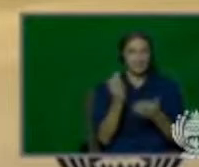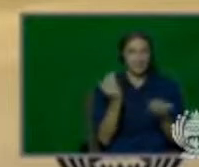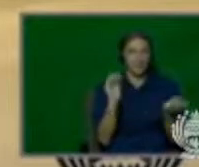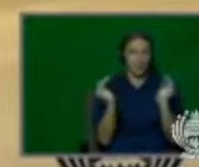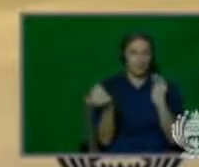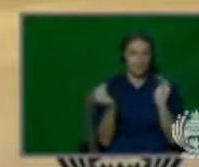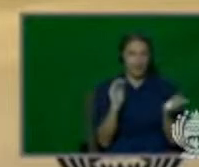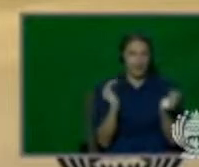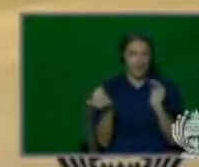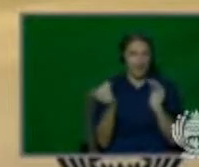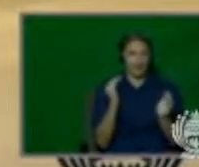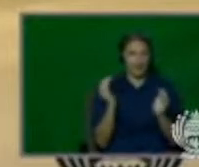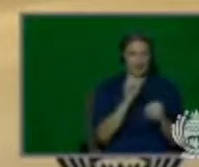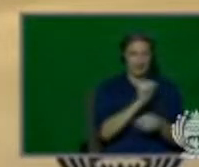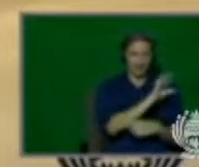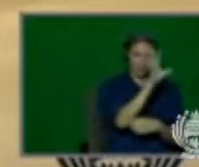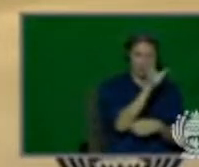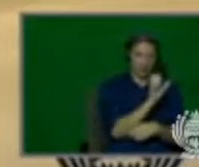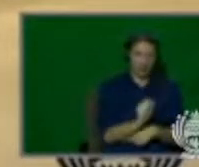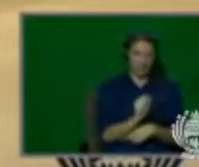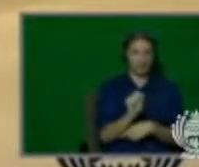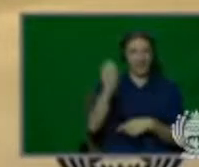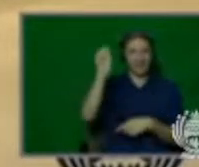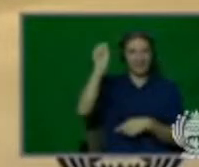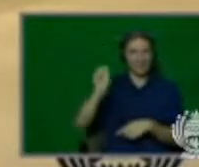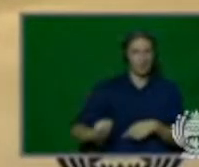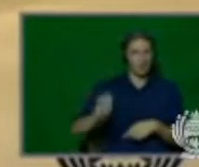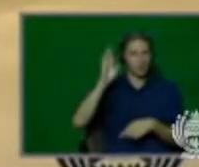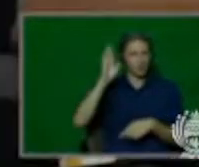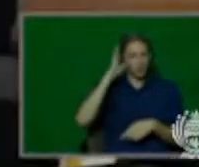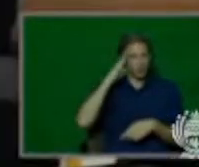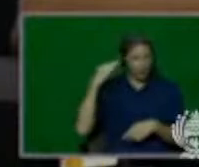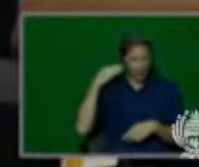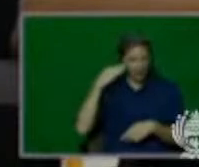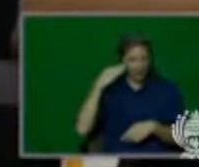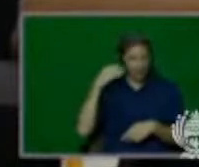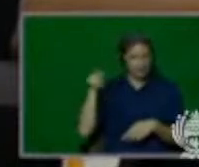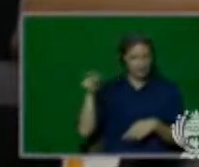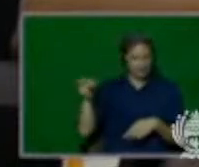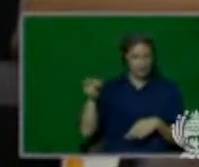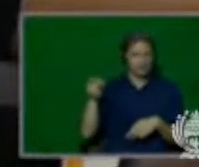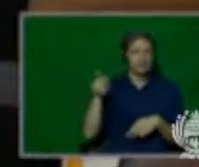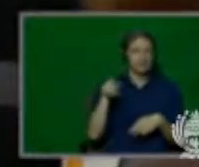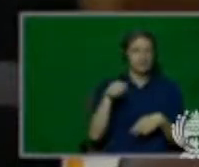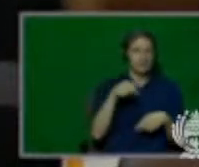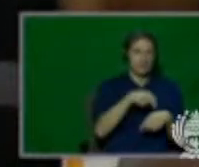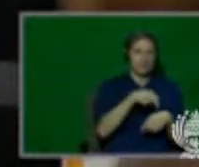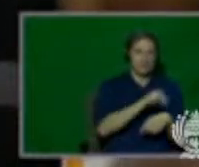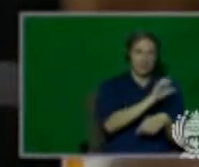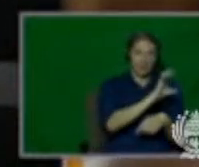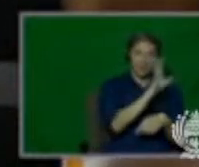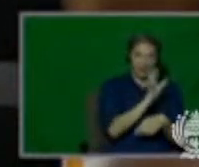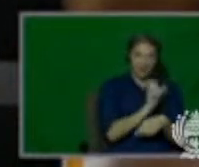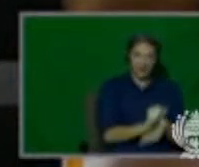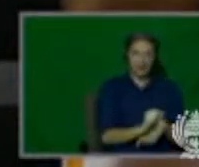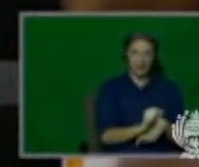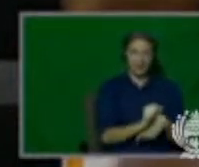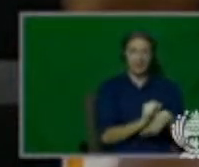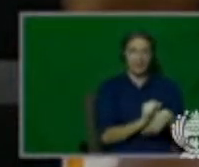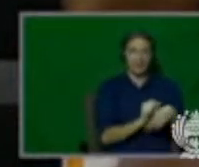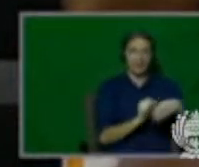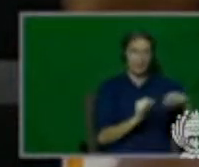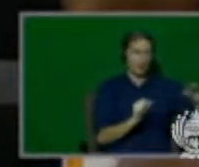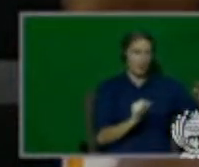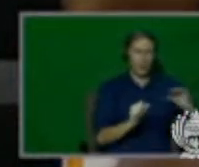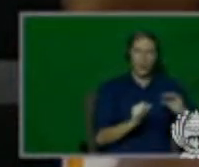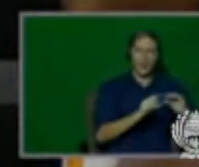South Korea and a worker from South Africa, rand for rand, the South African worker gets lesser disposable income than the South